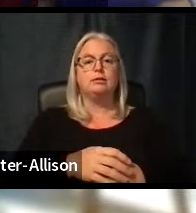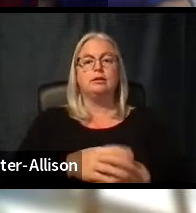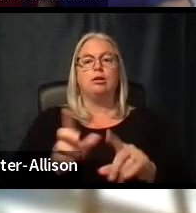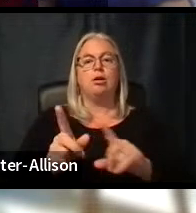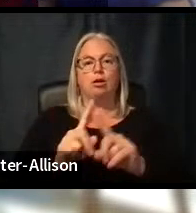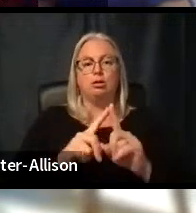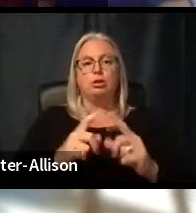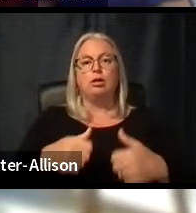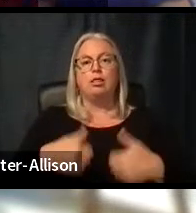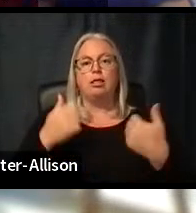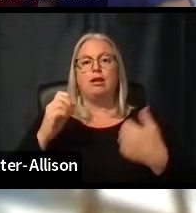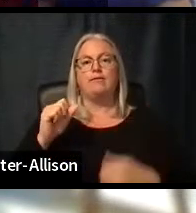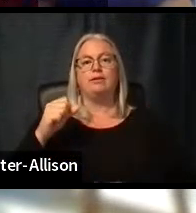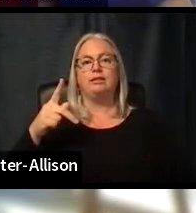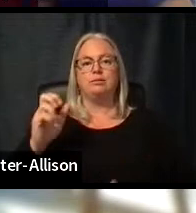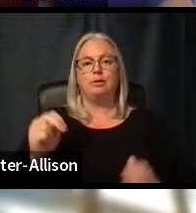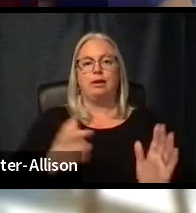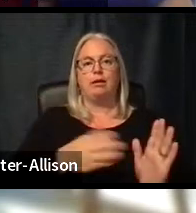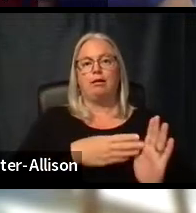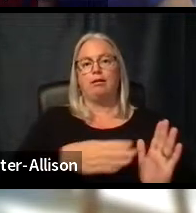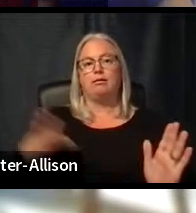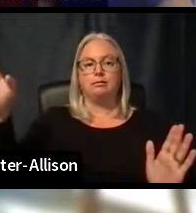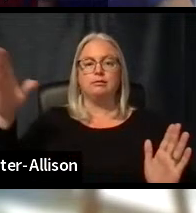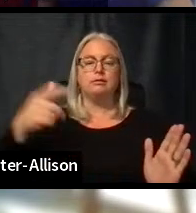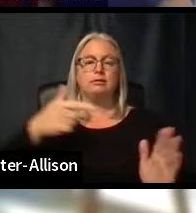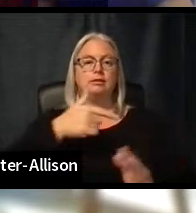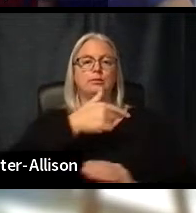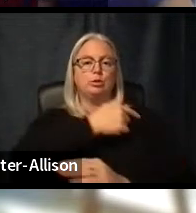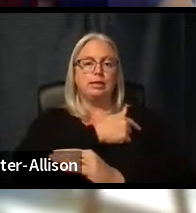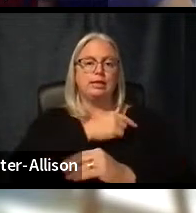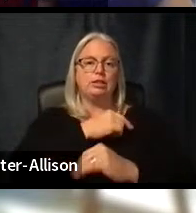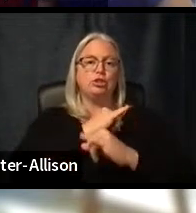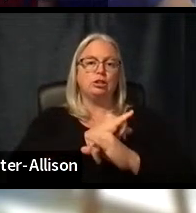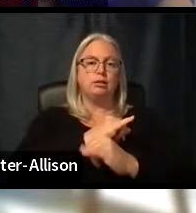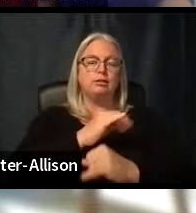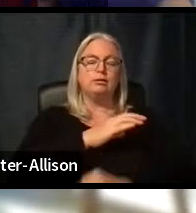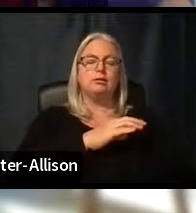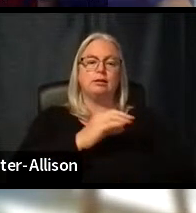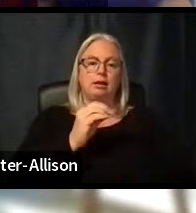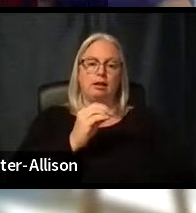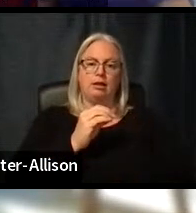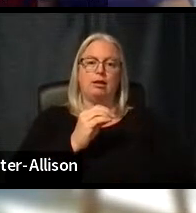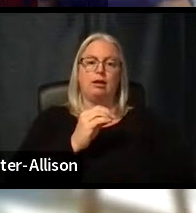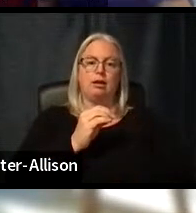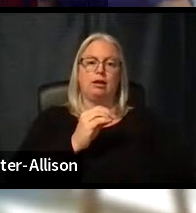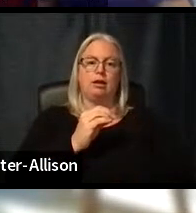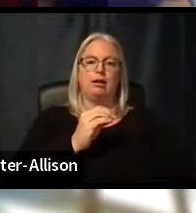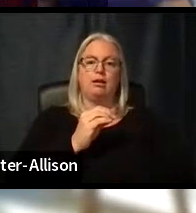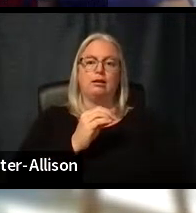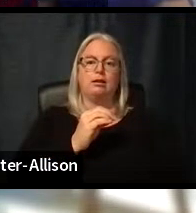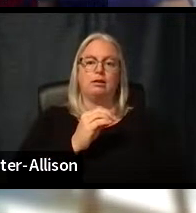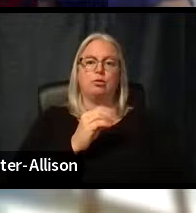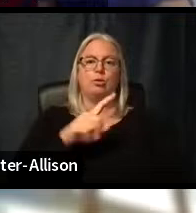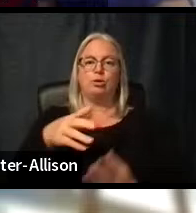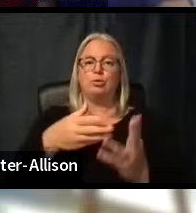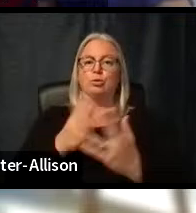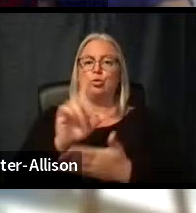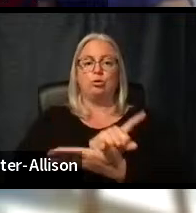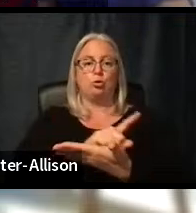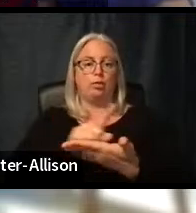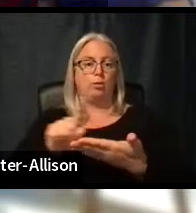doing lifespan immunizations. And we do this mainly throughout the